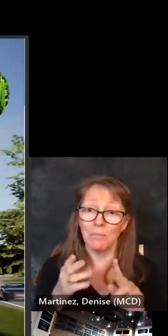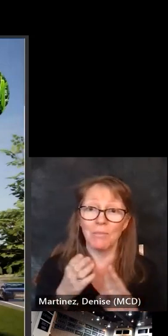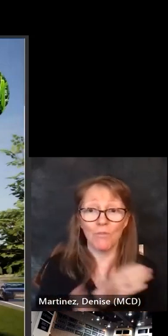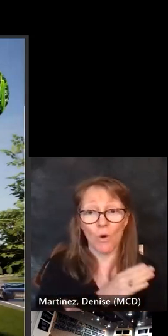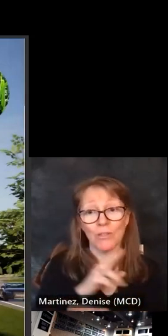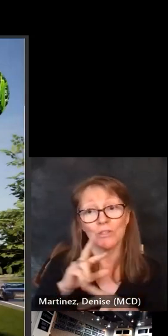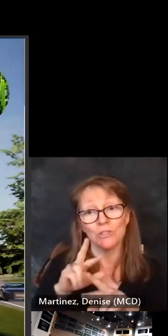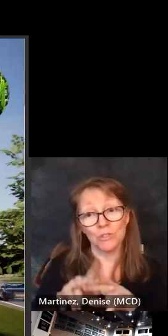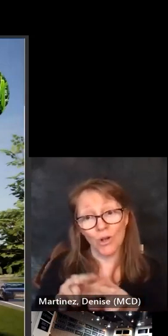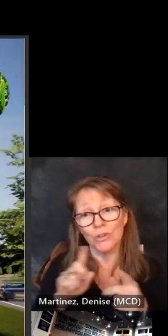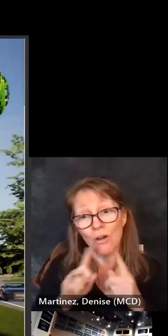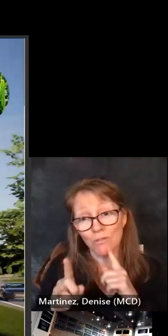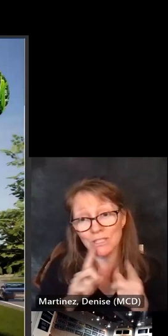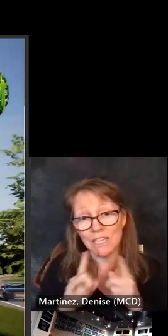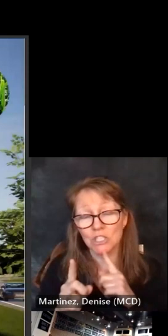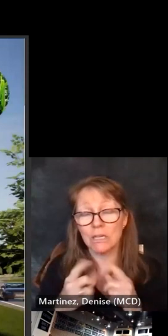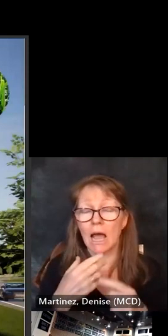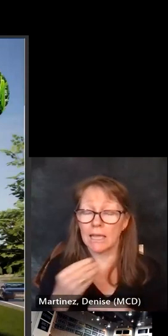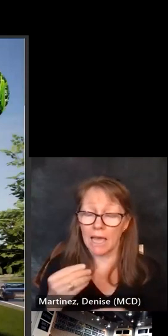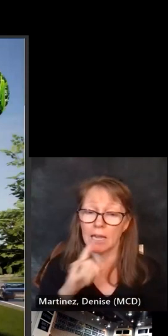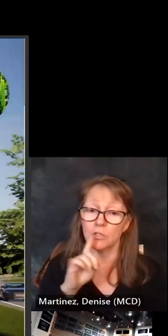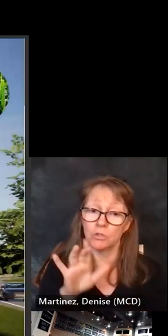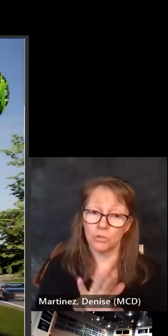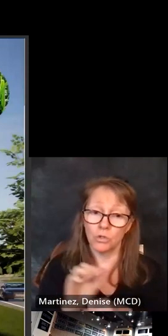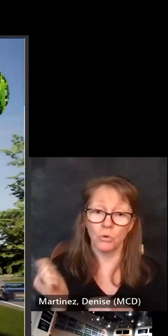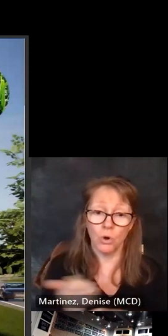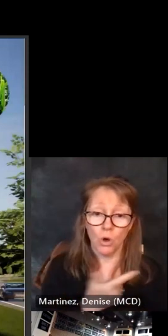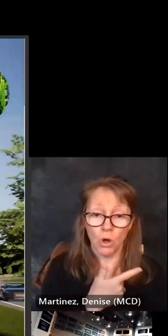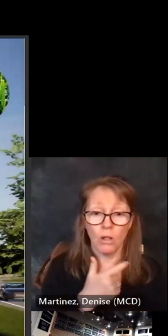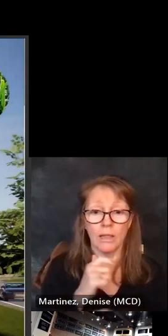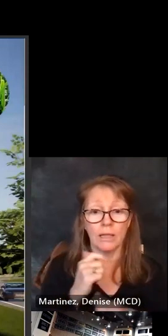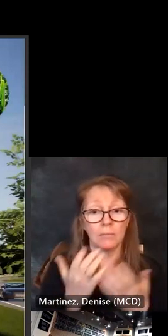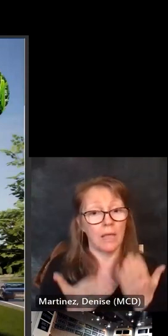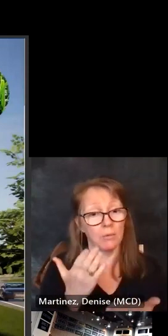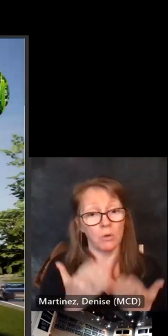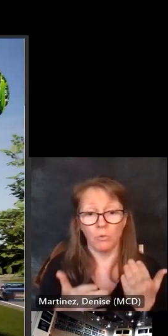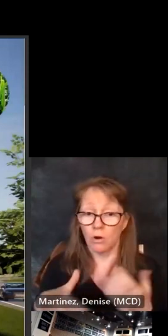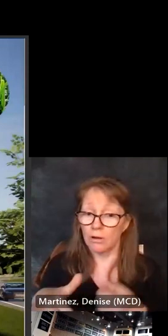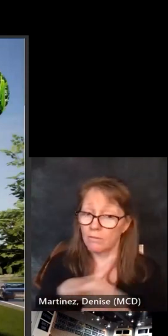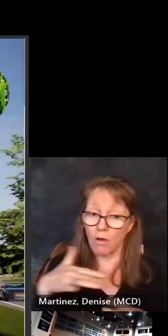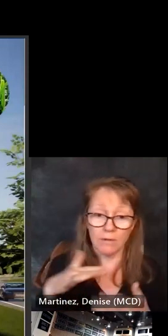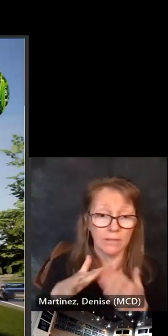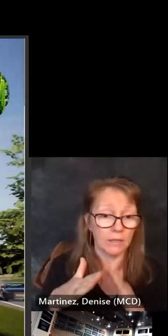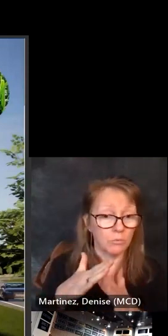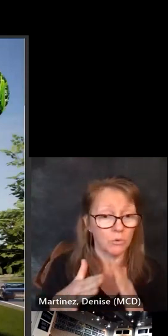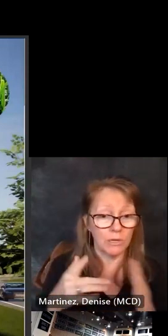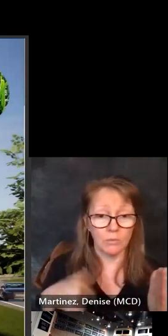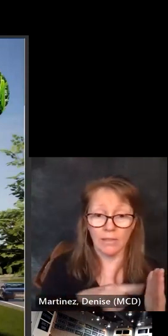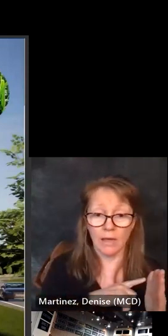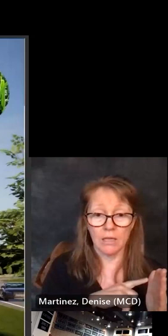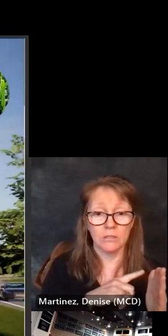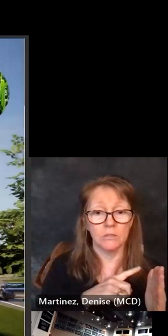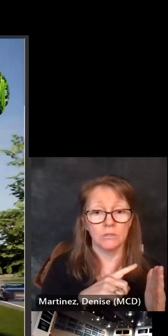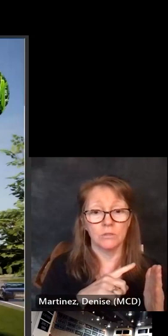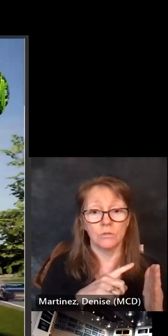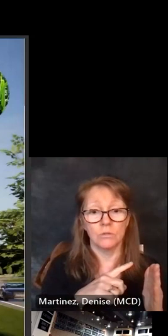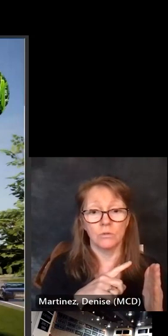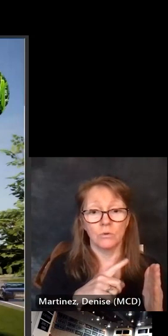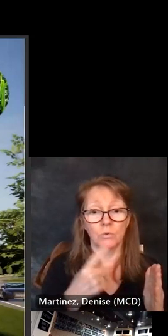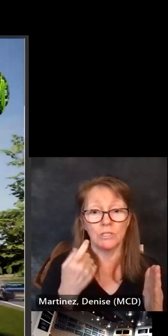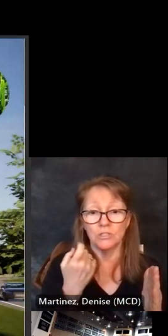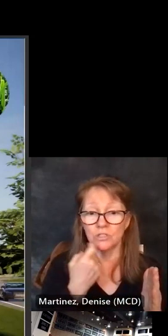can assure you all, and many of you were in a lot of those community meetings with us, that we just finished and